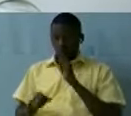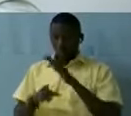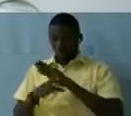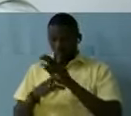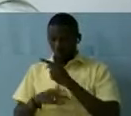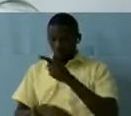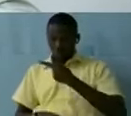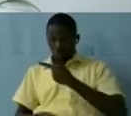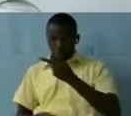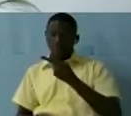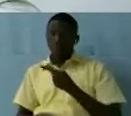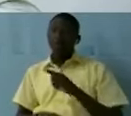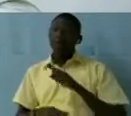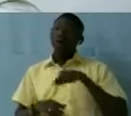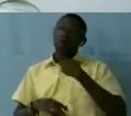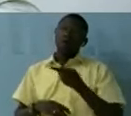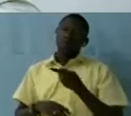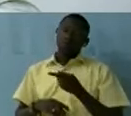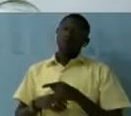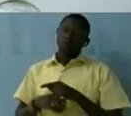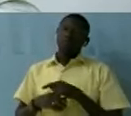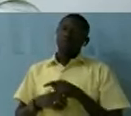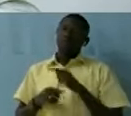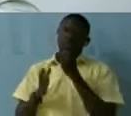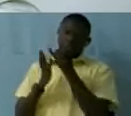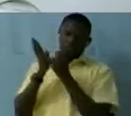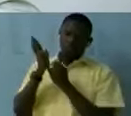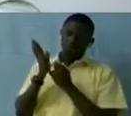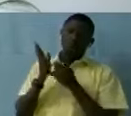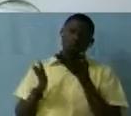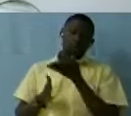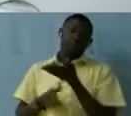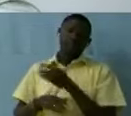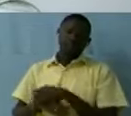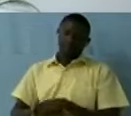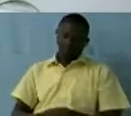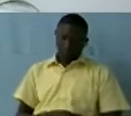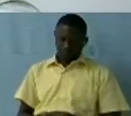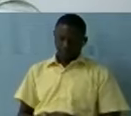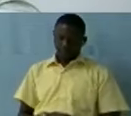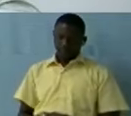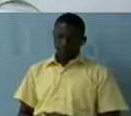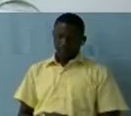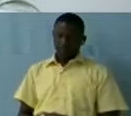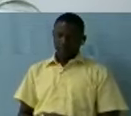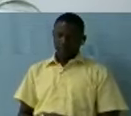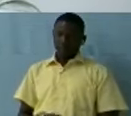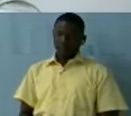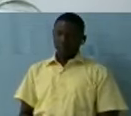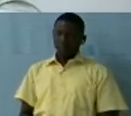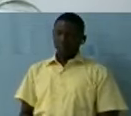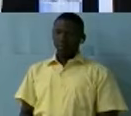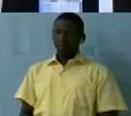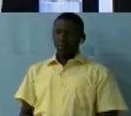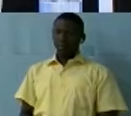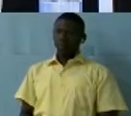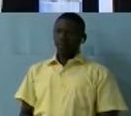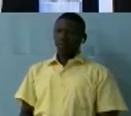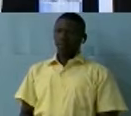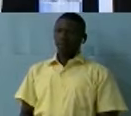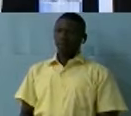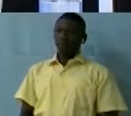tata wakumbaboro la kasola wairi tata hajudole la je. Bari inataje kwa woto, nyimfana manja uya puruka nying kibaro